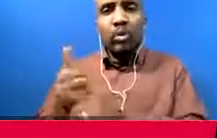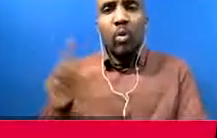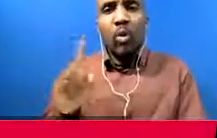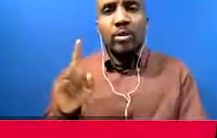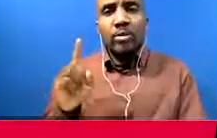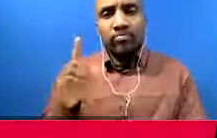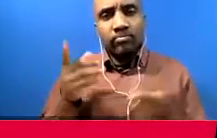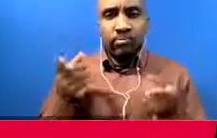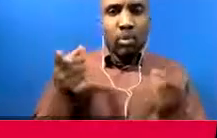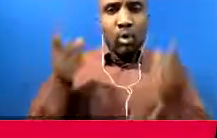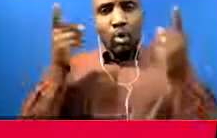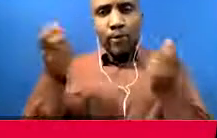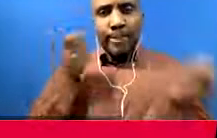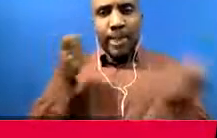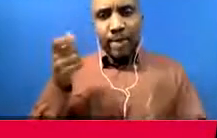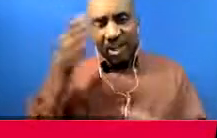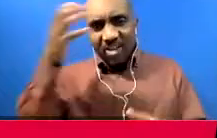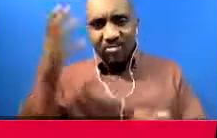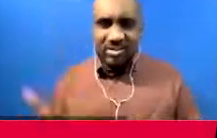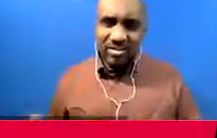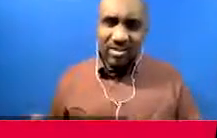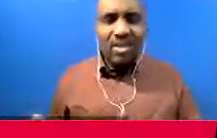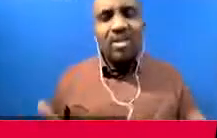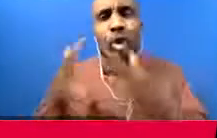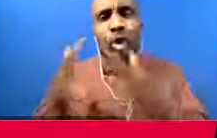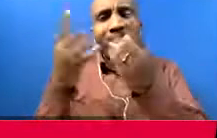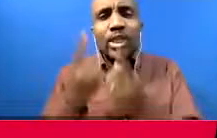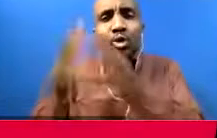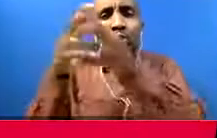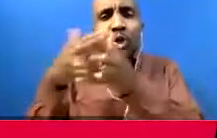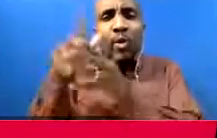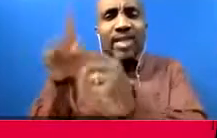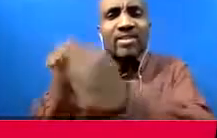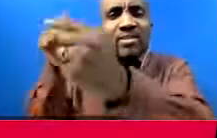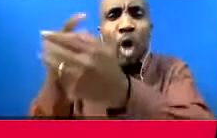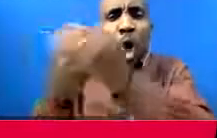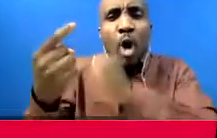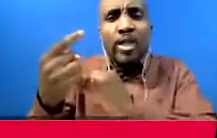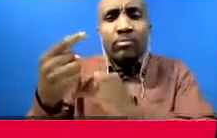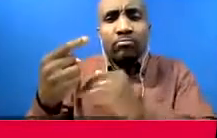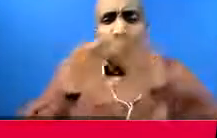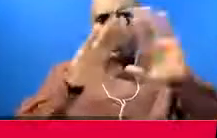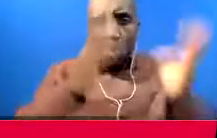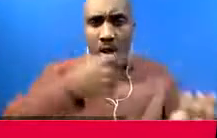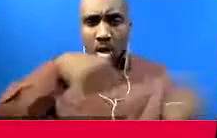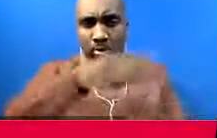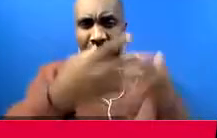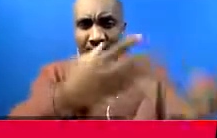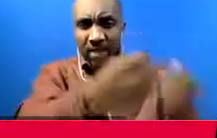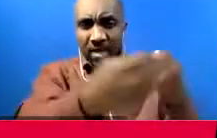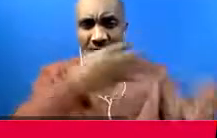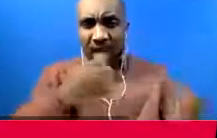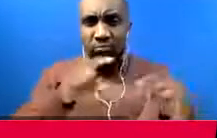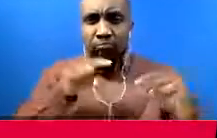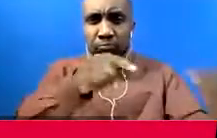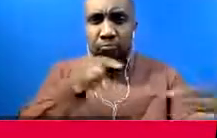really make sense for me to see these different issues in the US and only oppose them in the US and not oppose them anywhere else. We have to recognize and oppose these